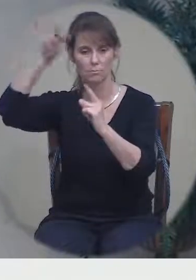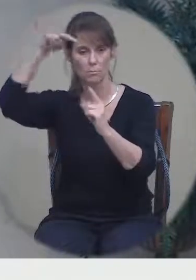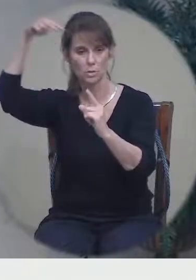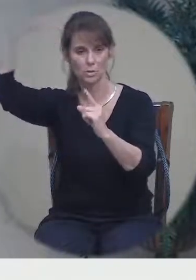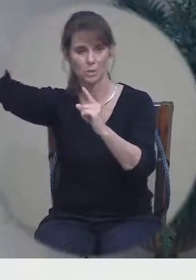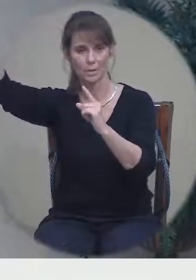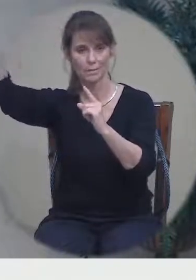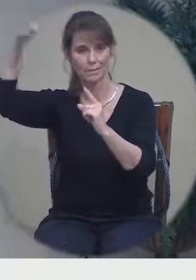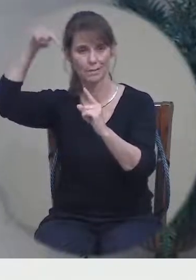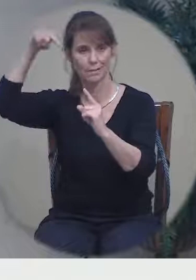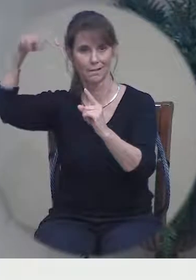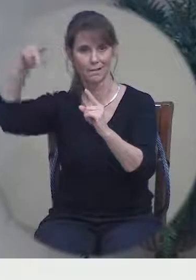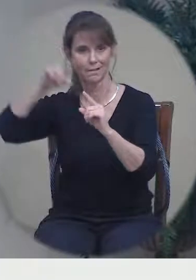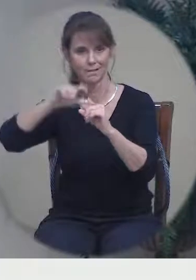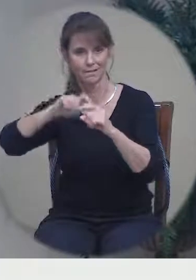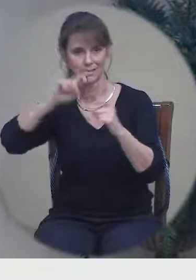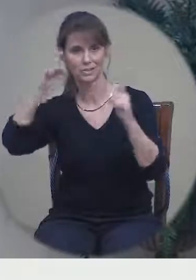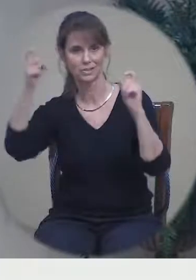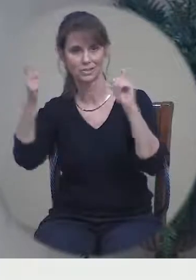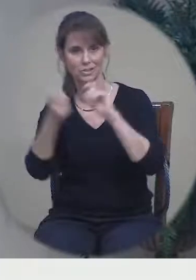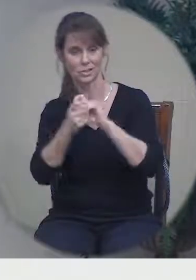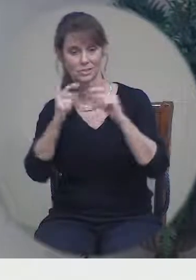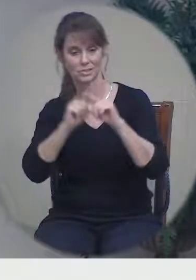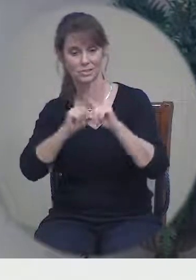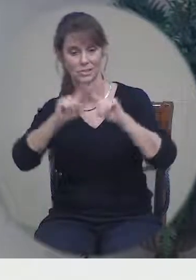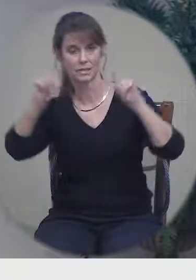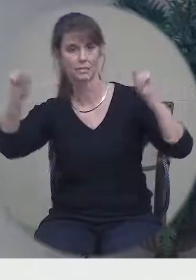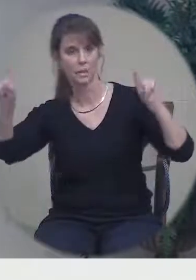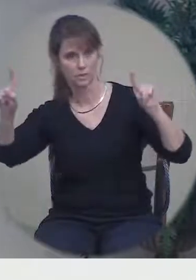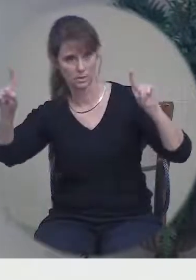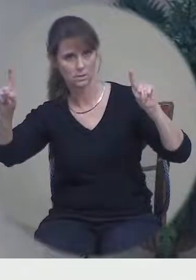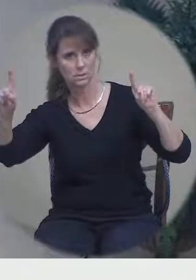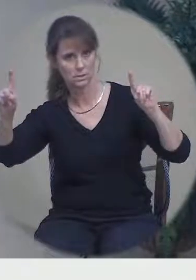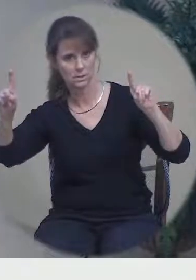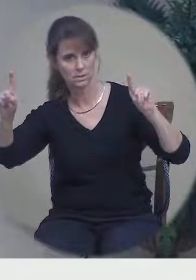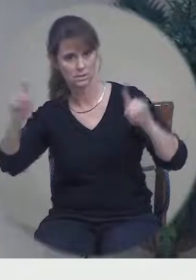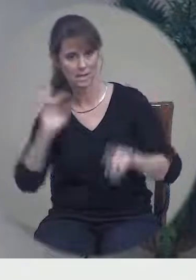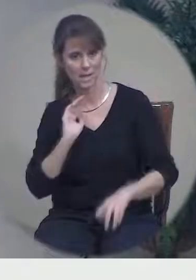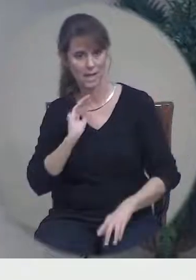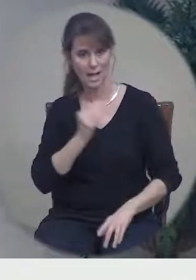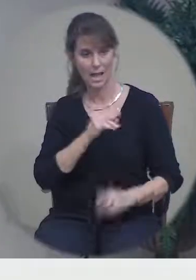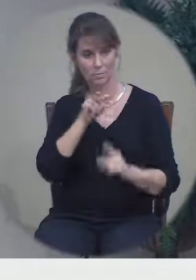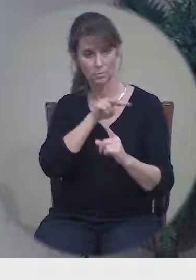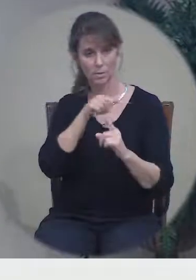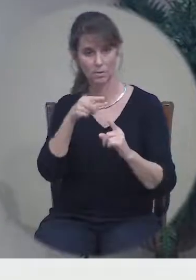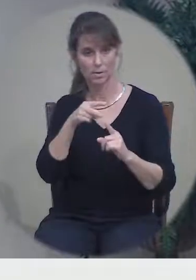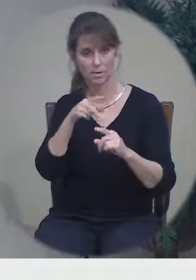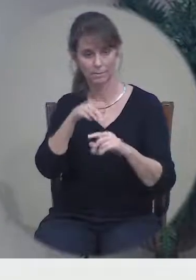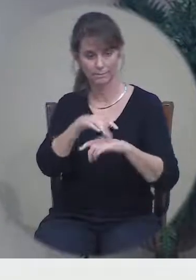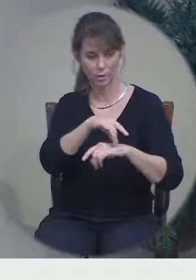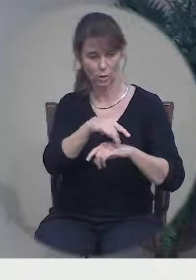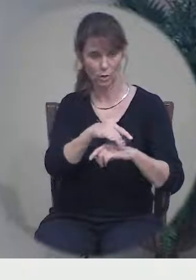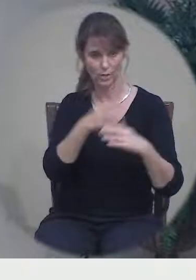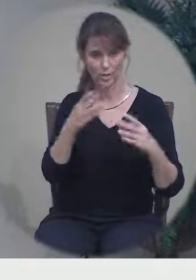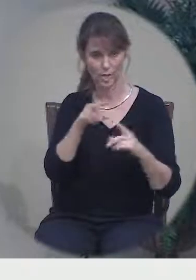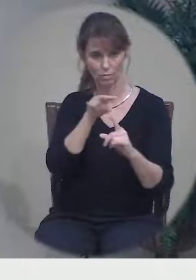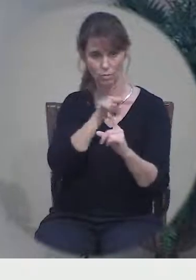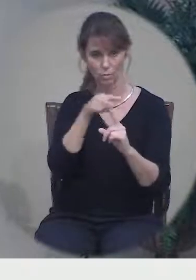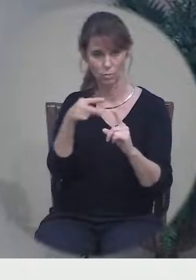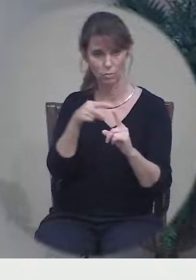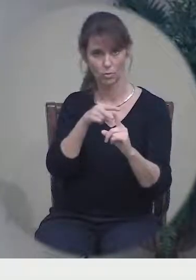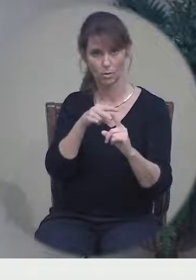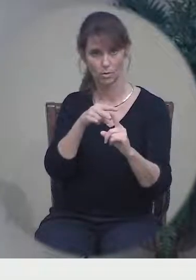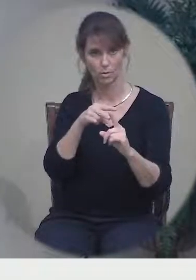Part of the answer is, the answers as we kind of go through the book of Job is, again, goes back